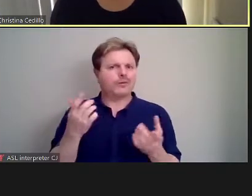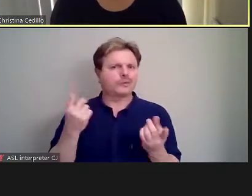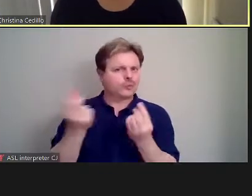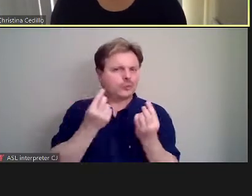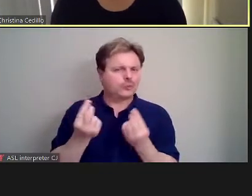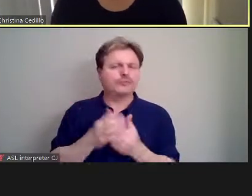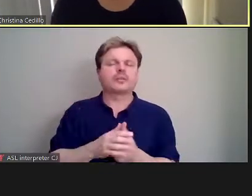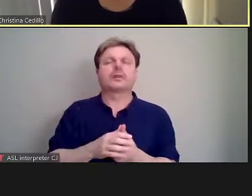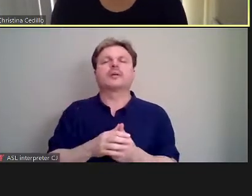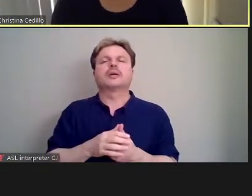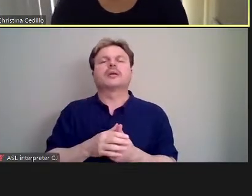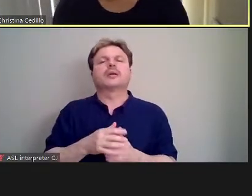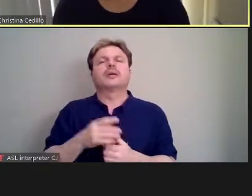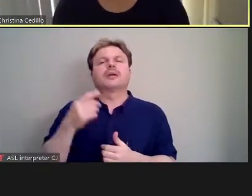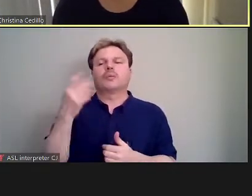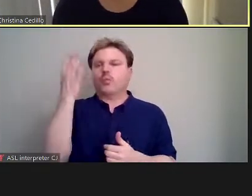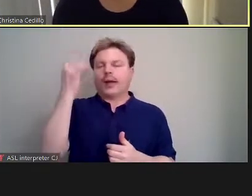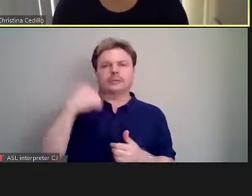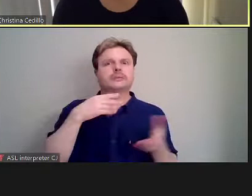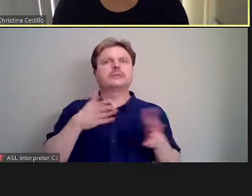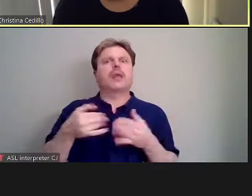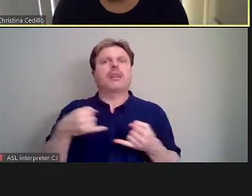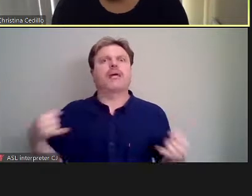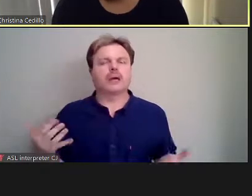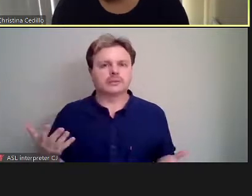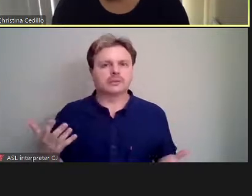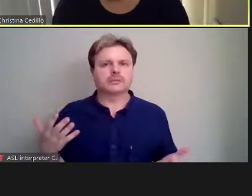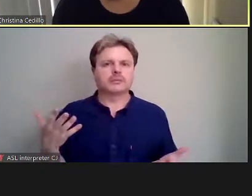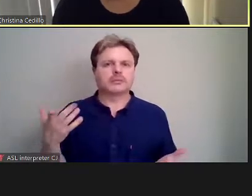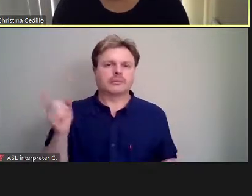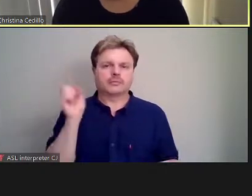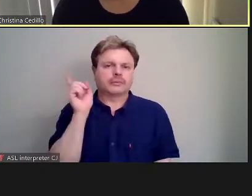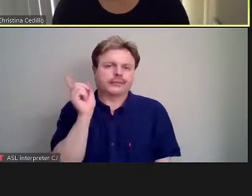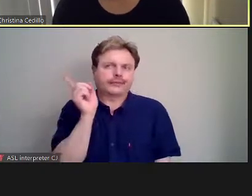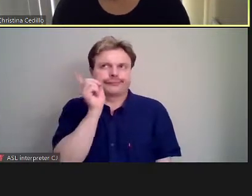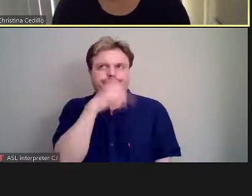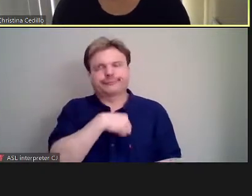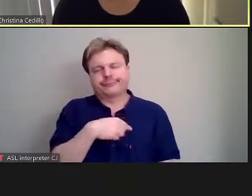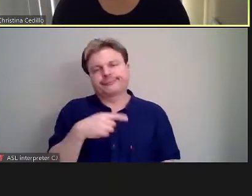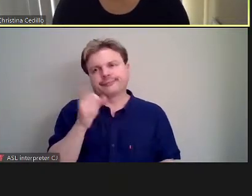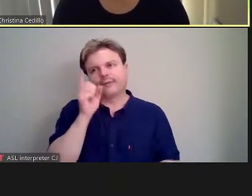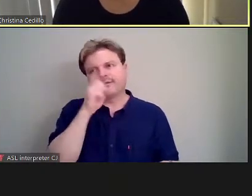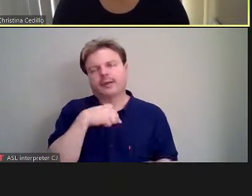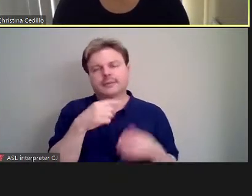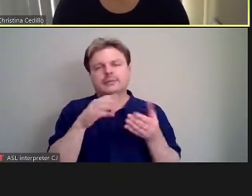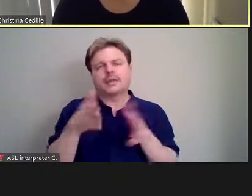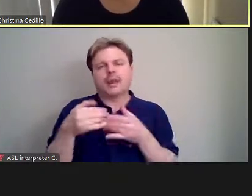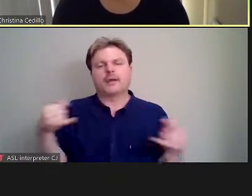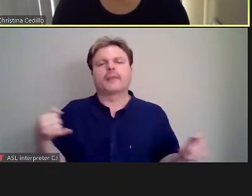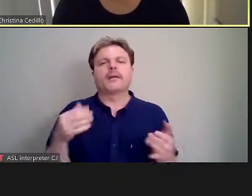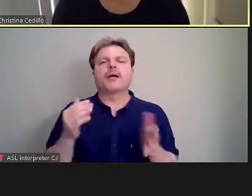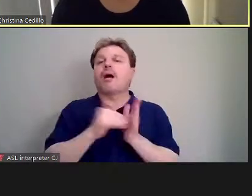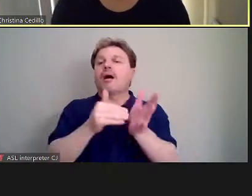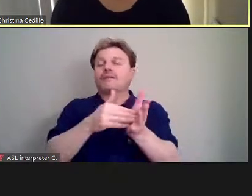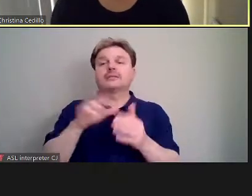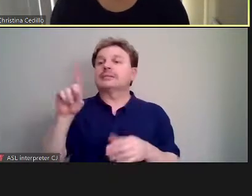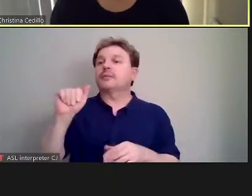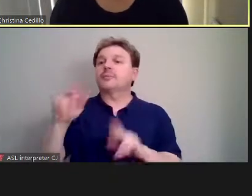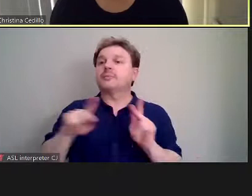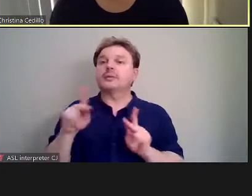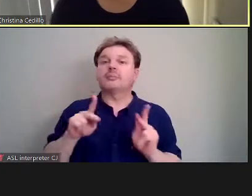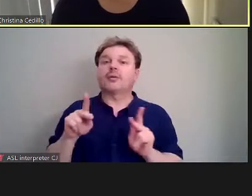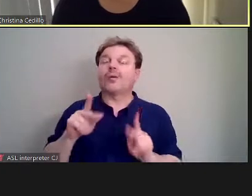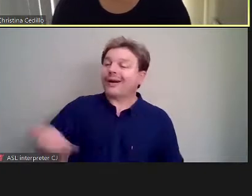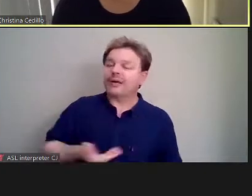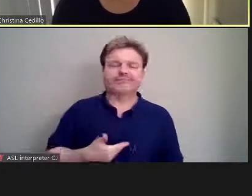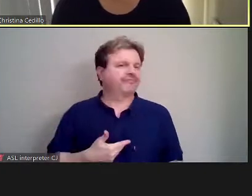because we're on a deadline, an arbitrary deadline. Often we are not welcome within certain places.